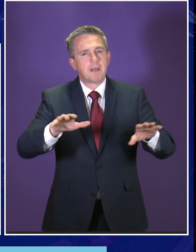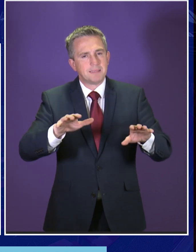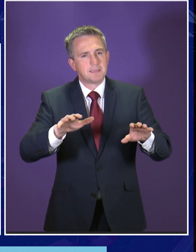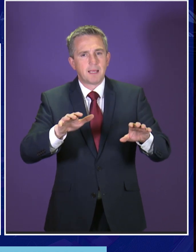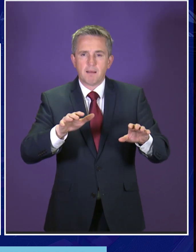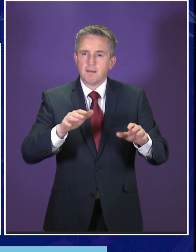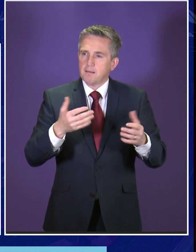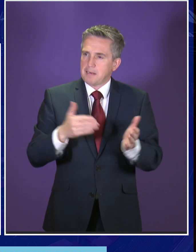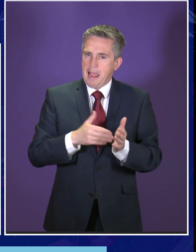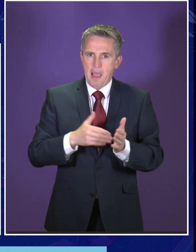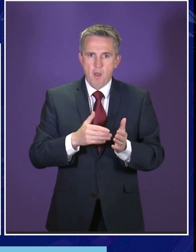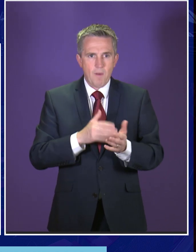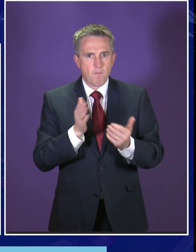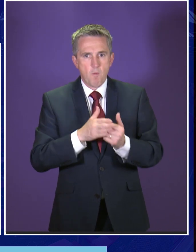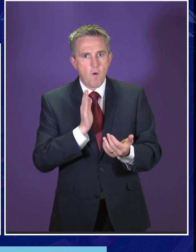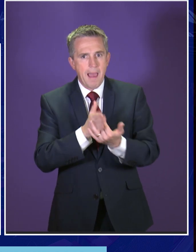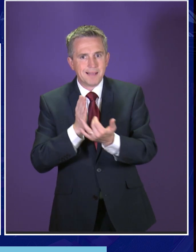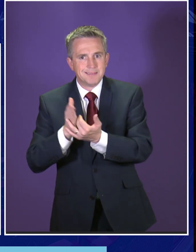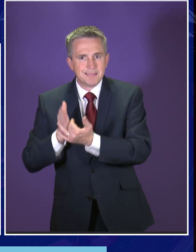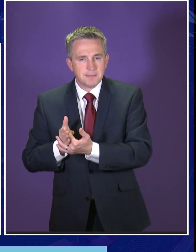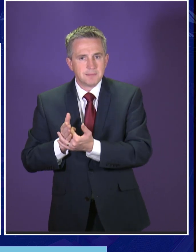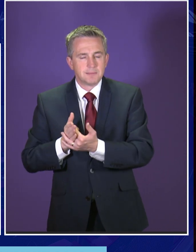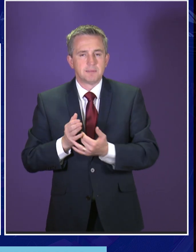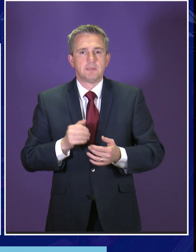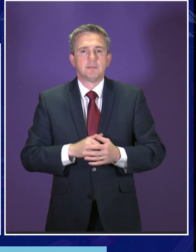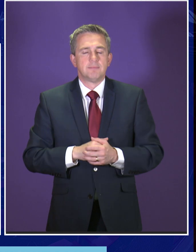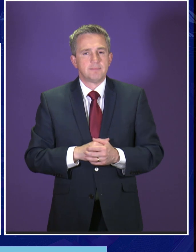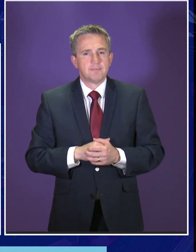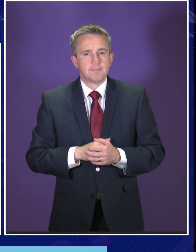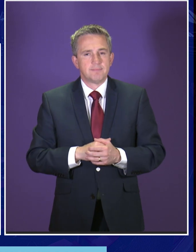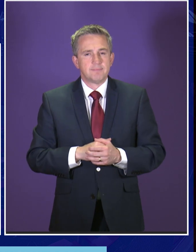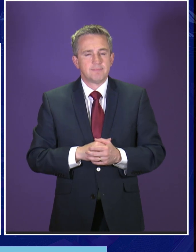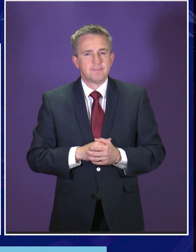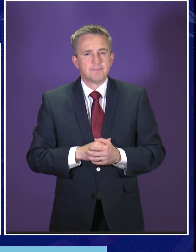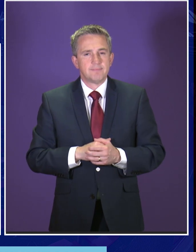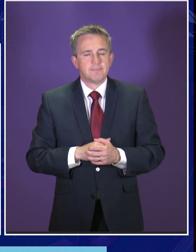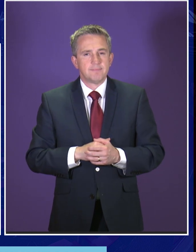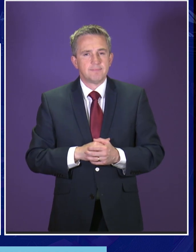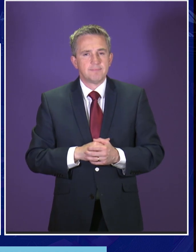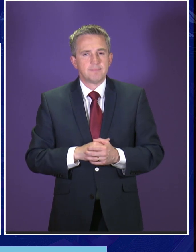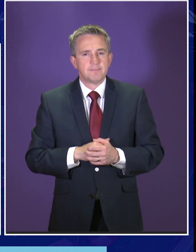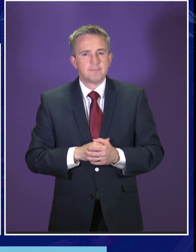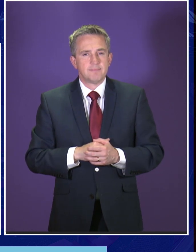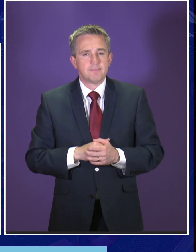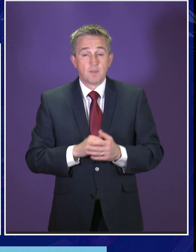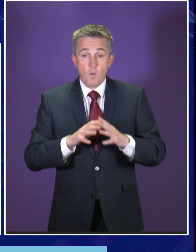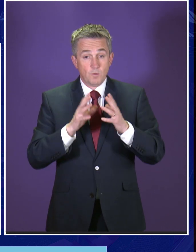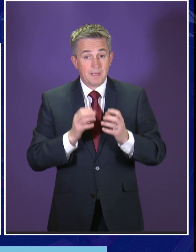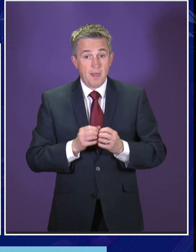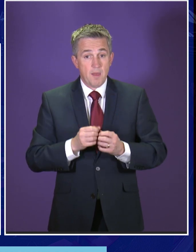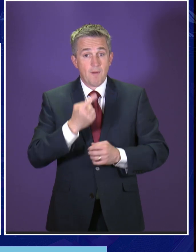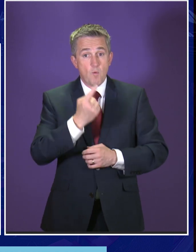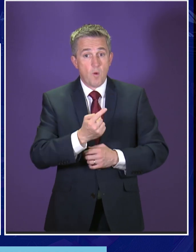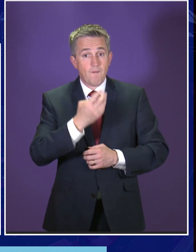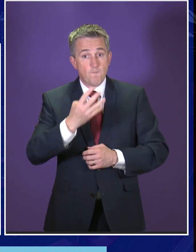of adequate internet facilities, and enhancing the use and penetration of active